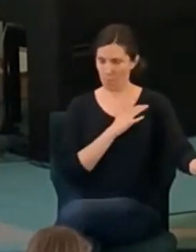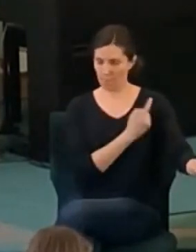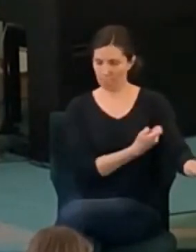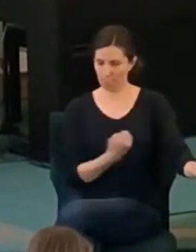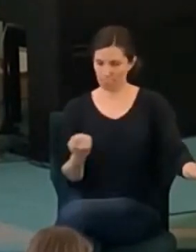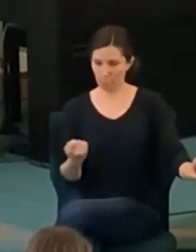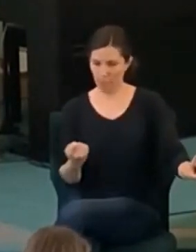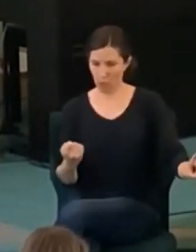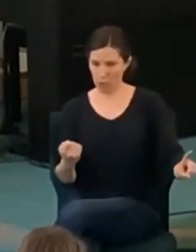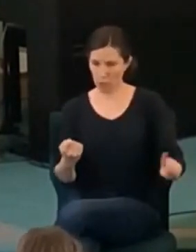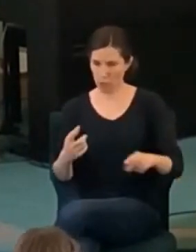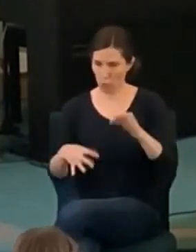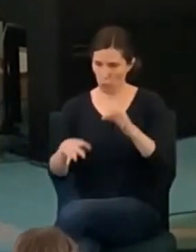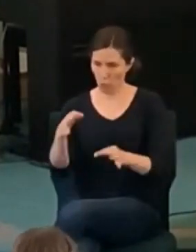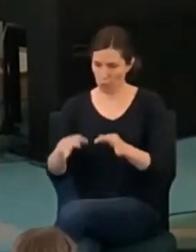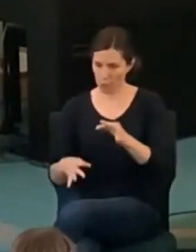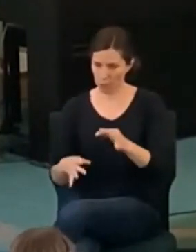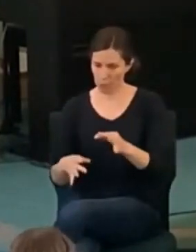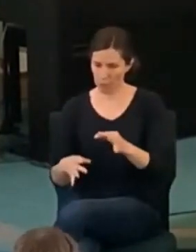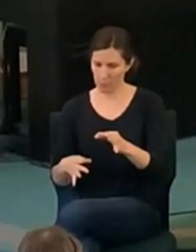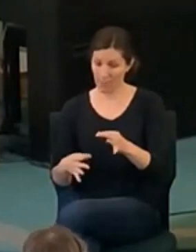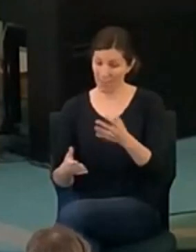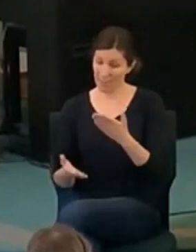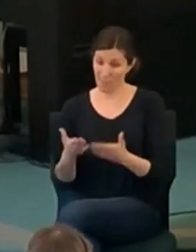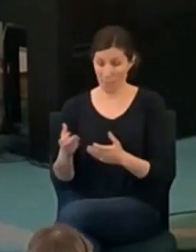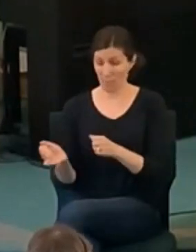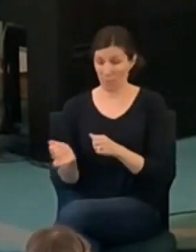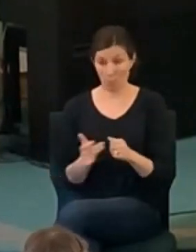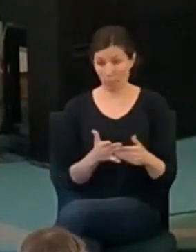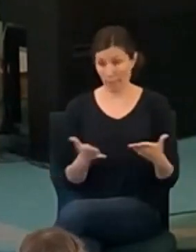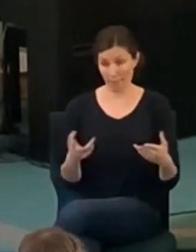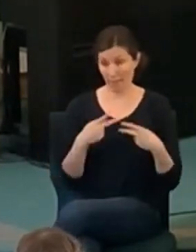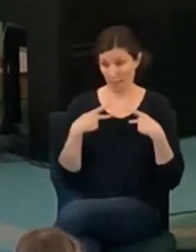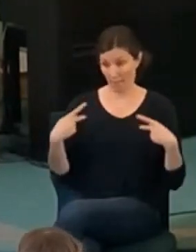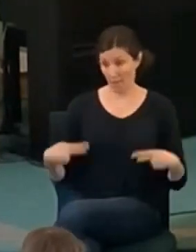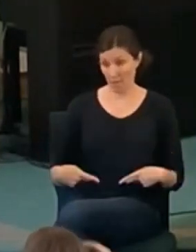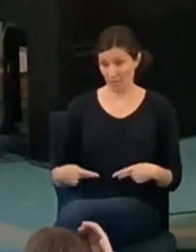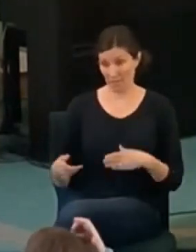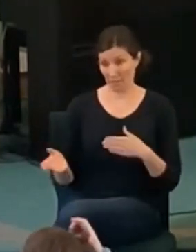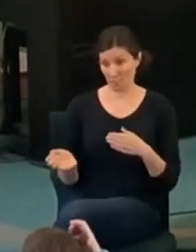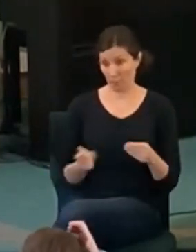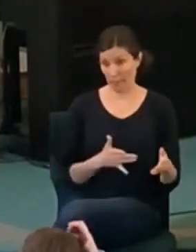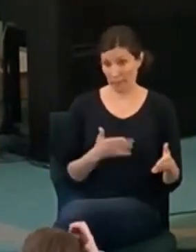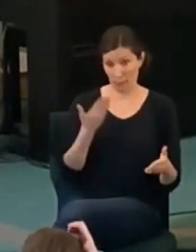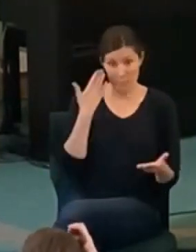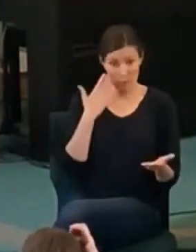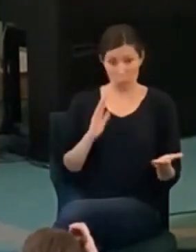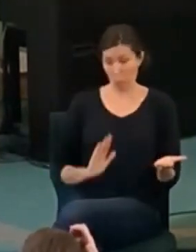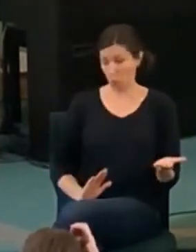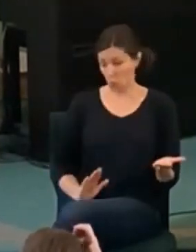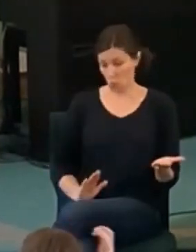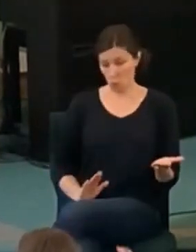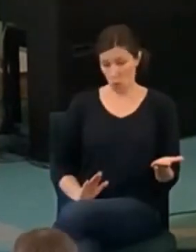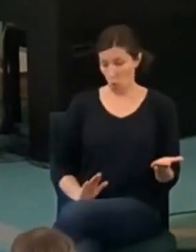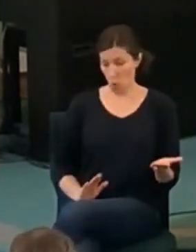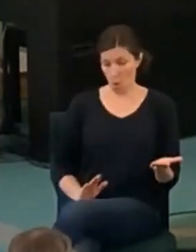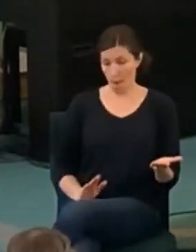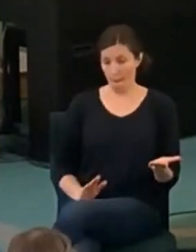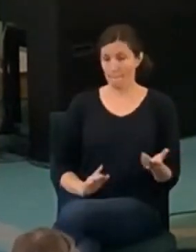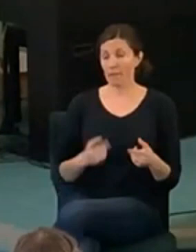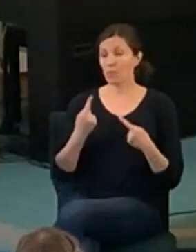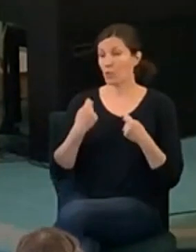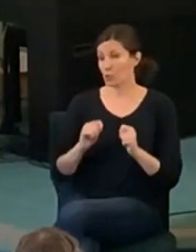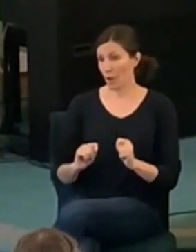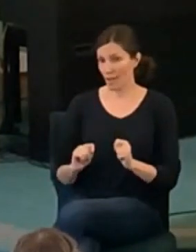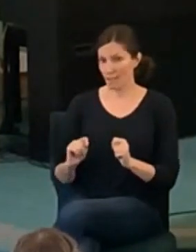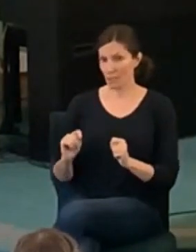certain habits. They get a guy to do something with her, and they agree for a couple of them to watch her, and they catch her, and then the guy